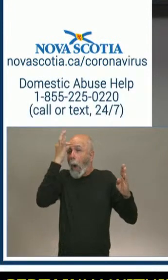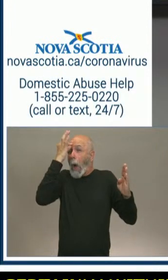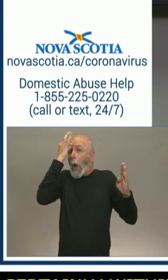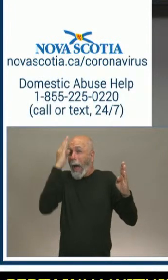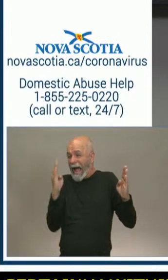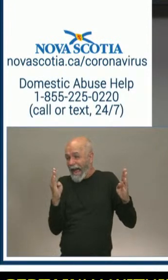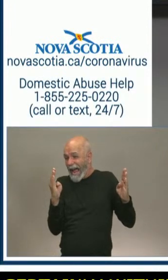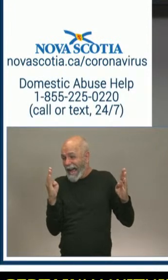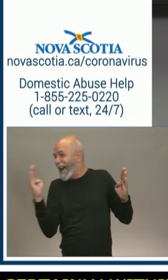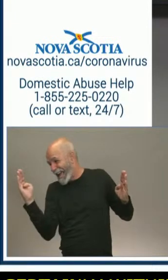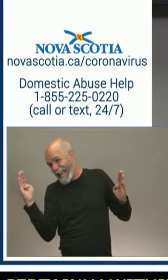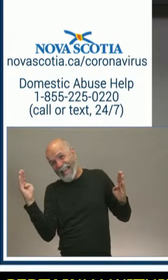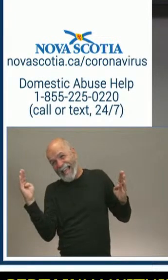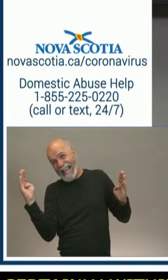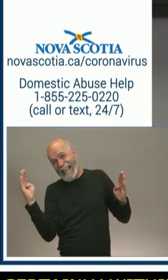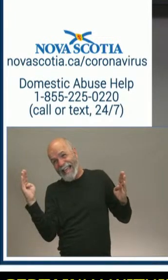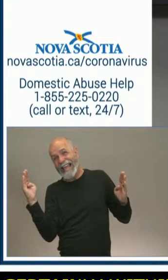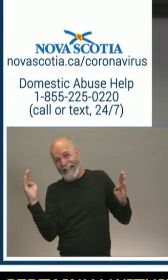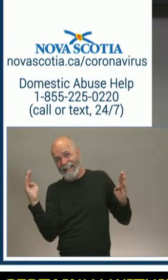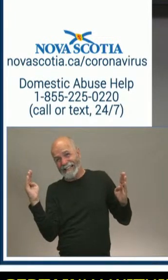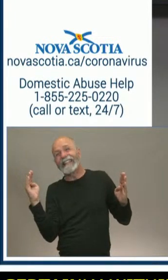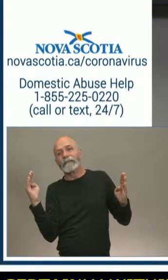the report that was released today, that